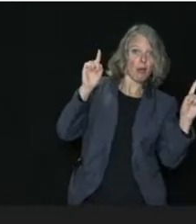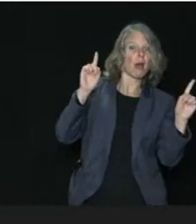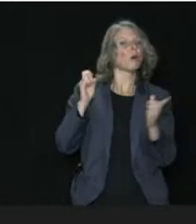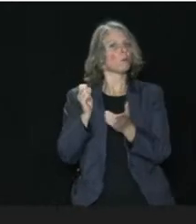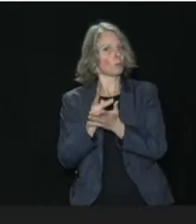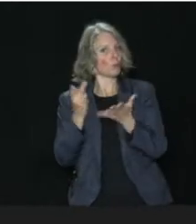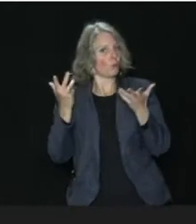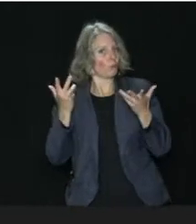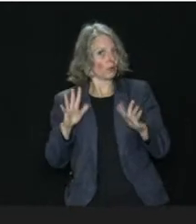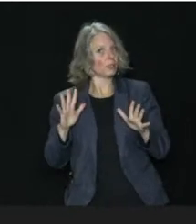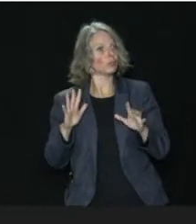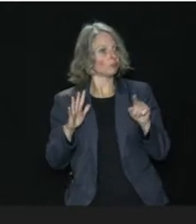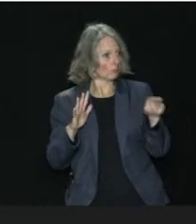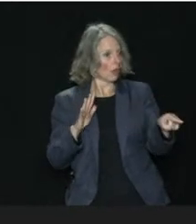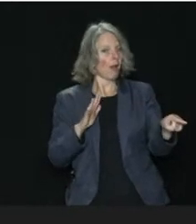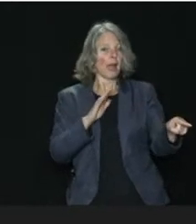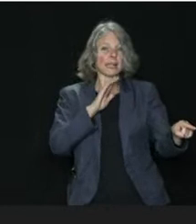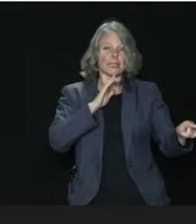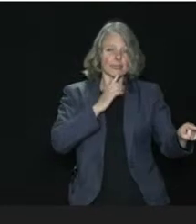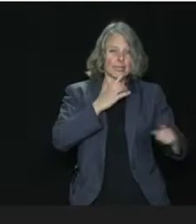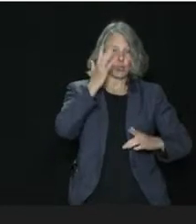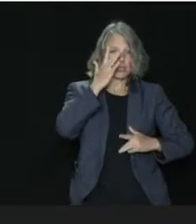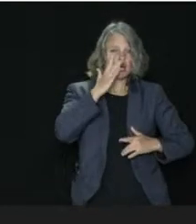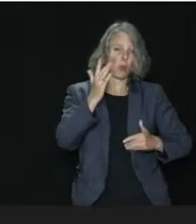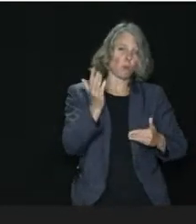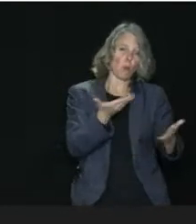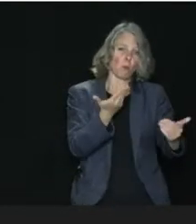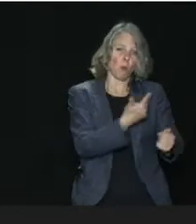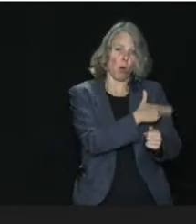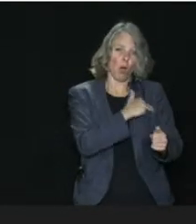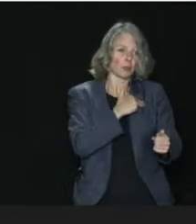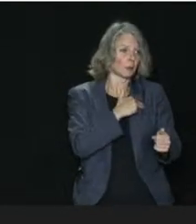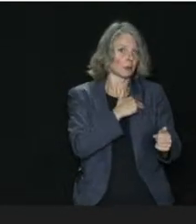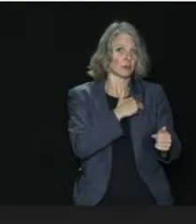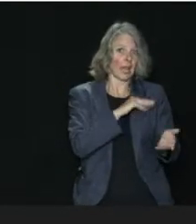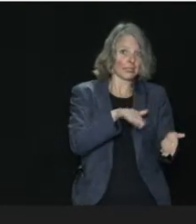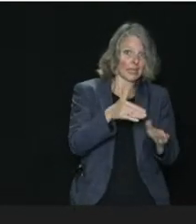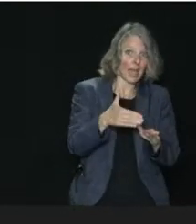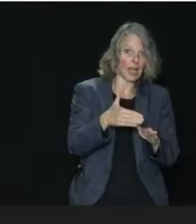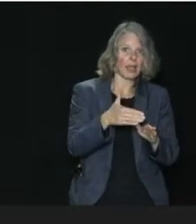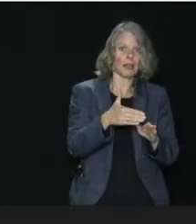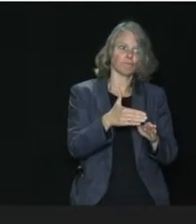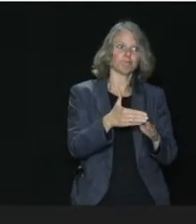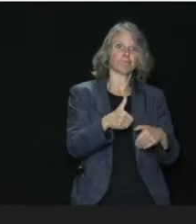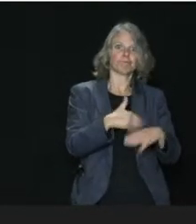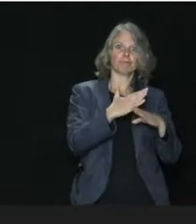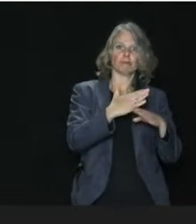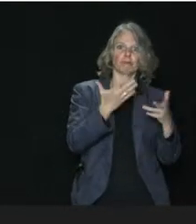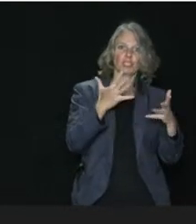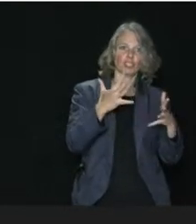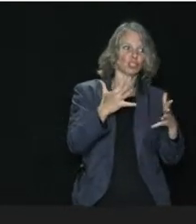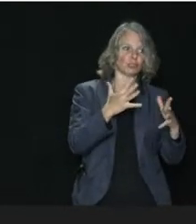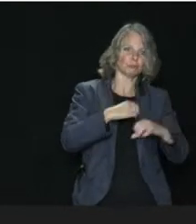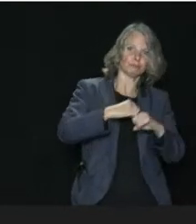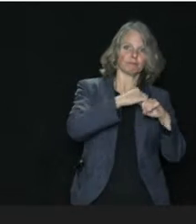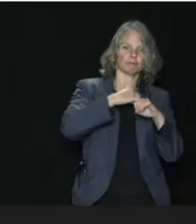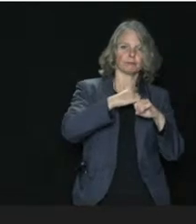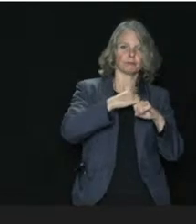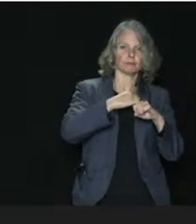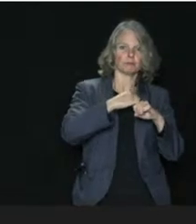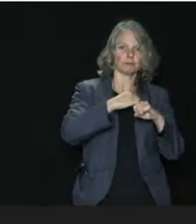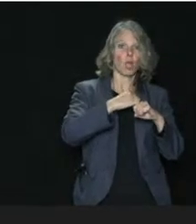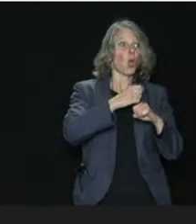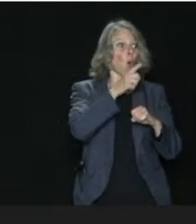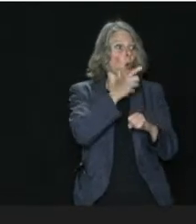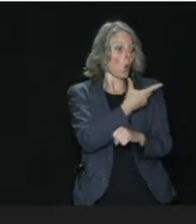have prevented serious cases of COVID and deaths. And so for people who have already received one dose